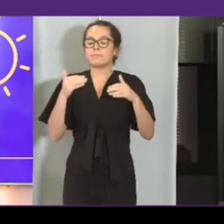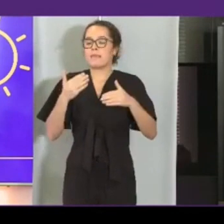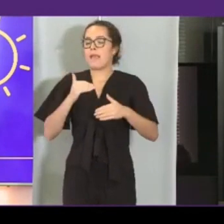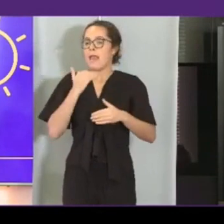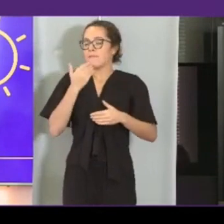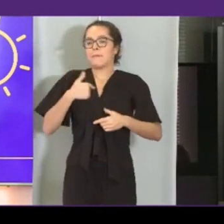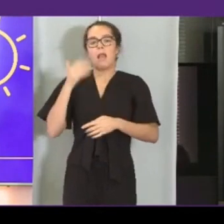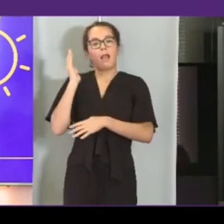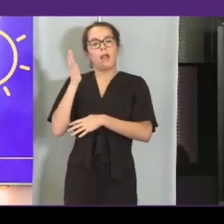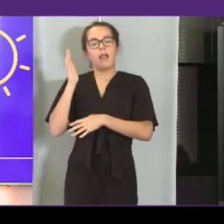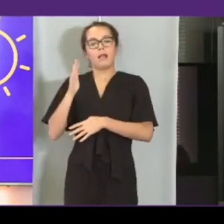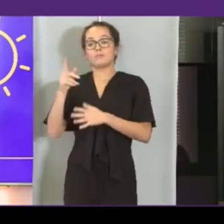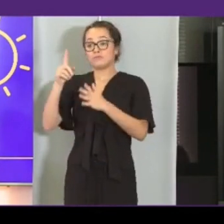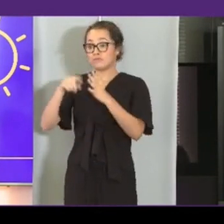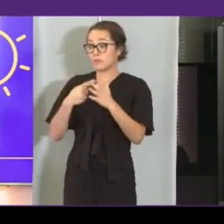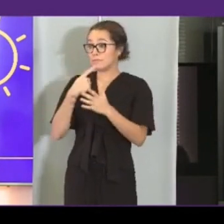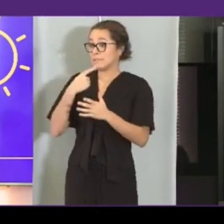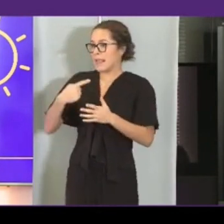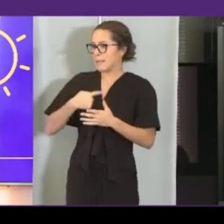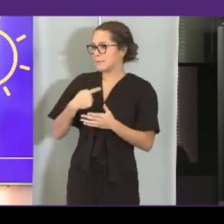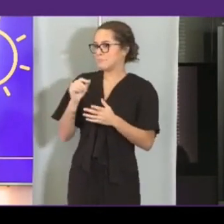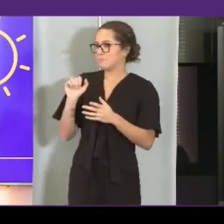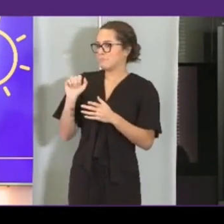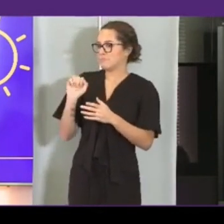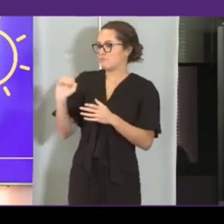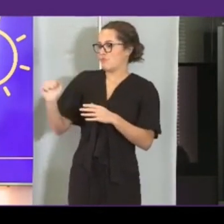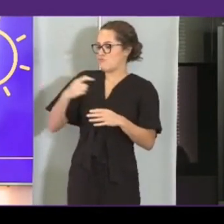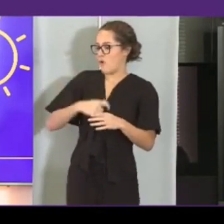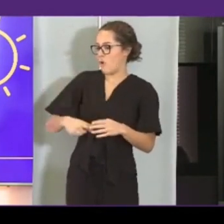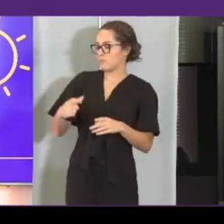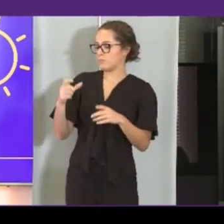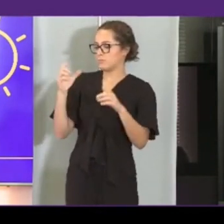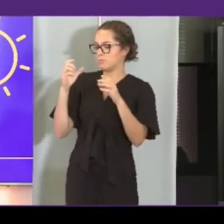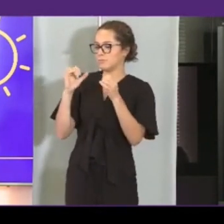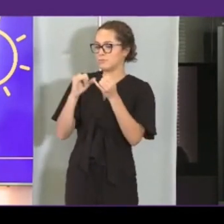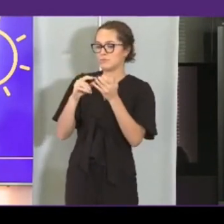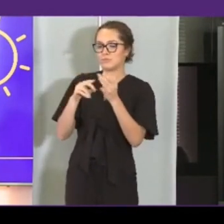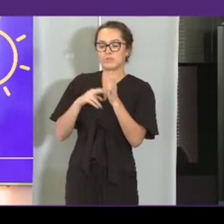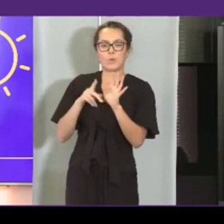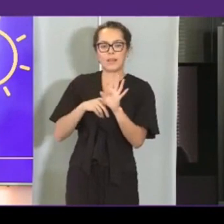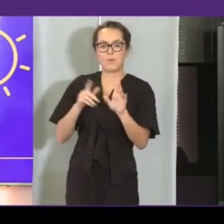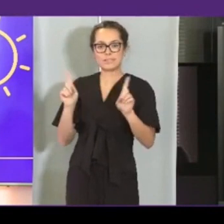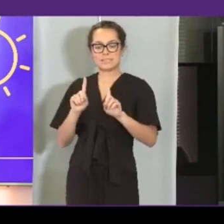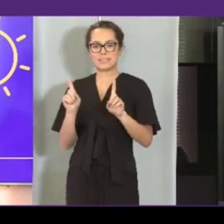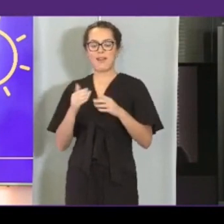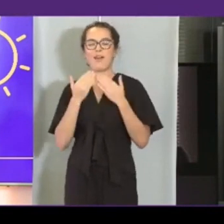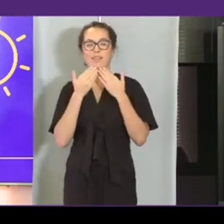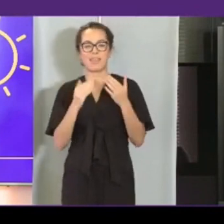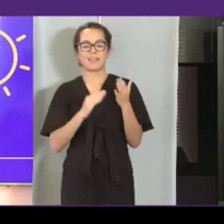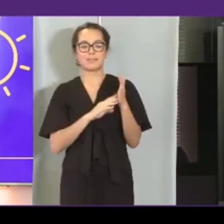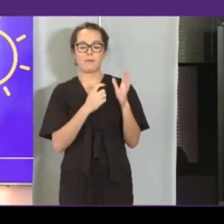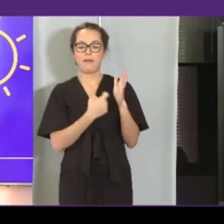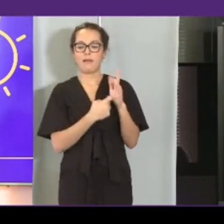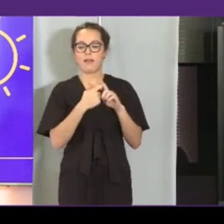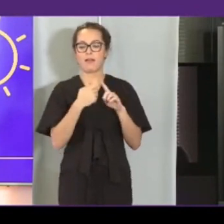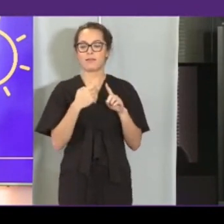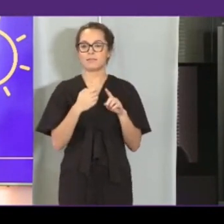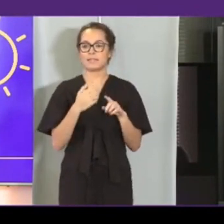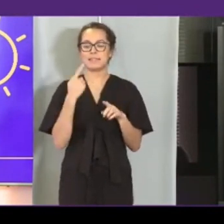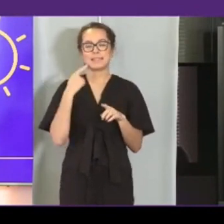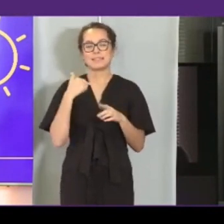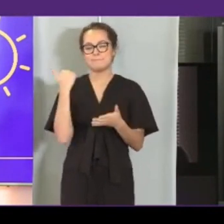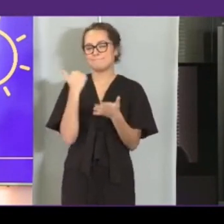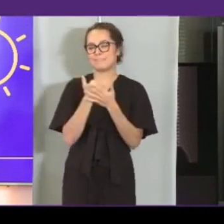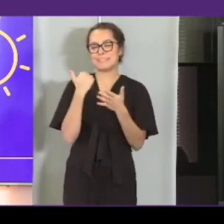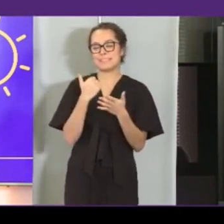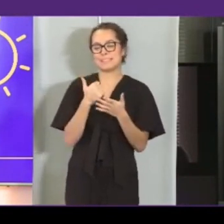tell me what you do, and tell me a bit about what you do at Sony. Awesome. Thanks, Mark. Thanks for having me here. It was a great first day, and I'm sure the second day